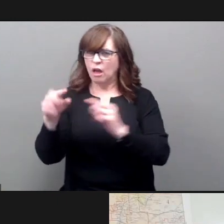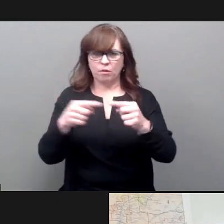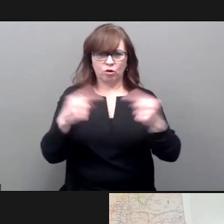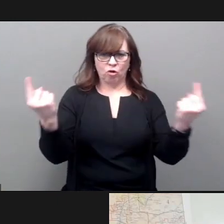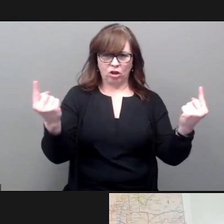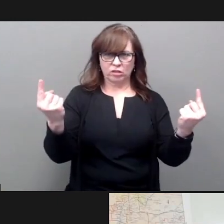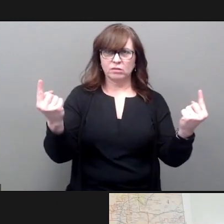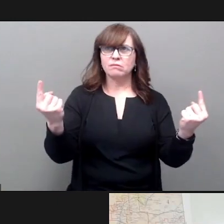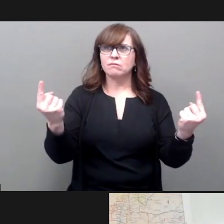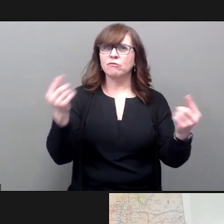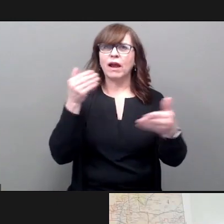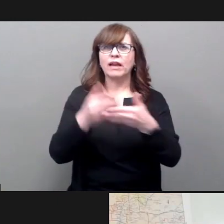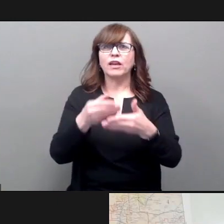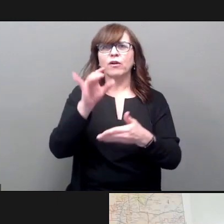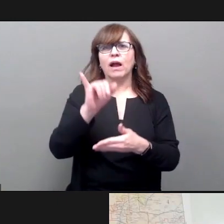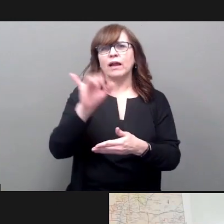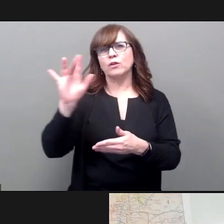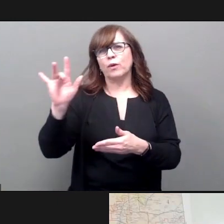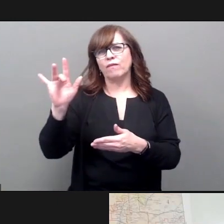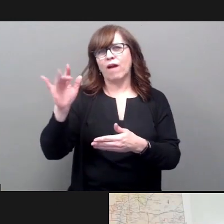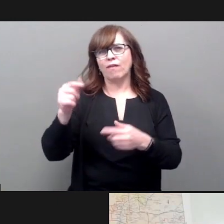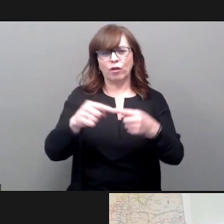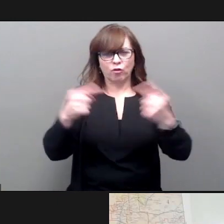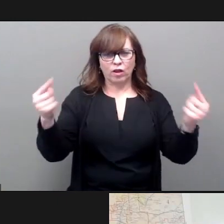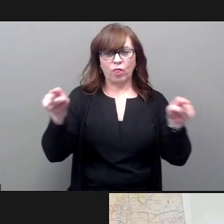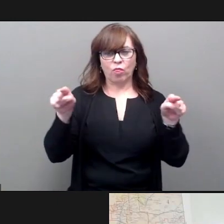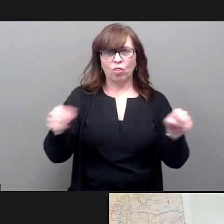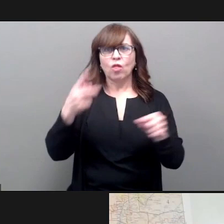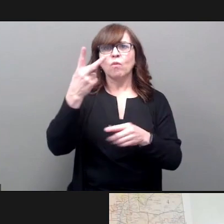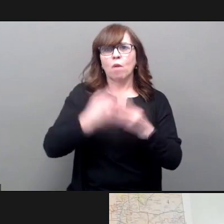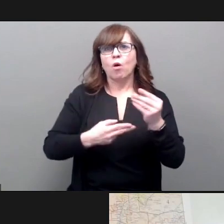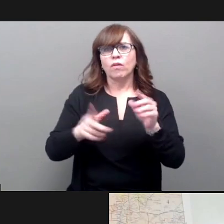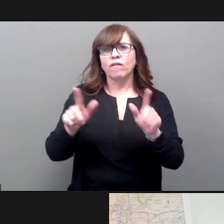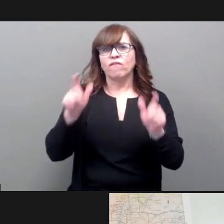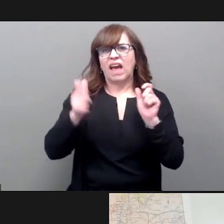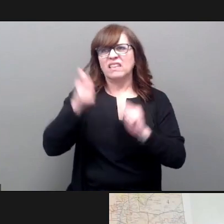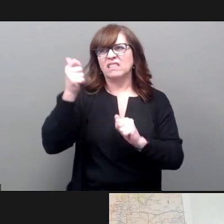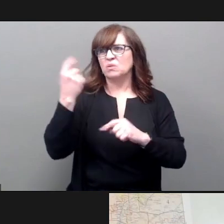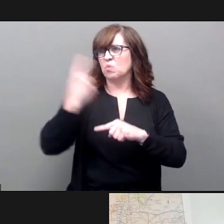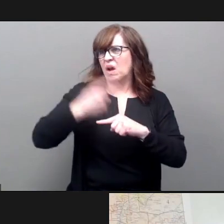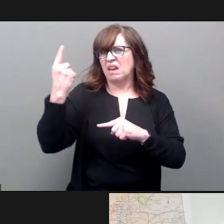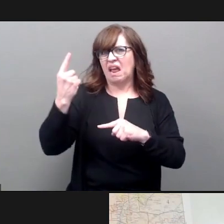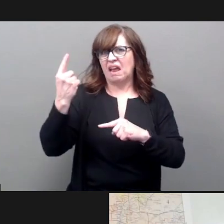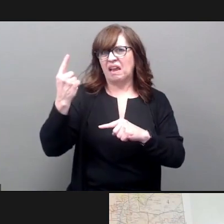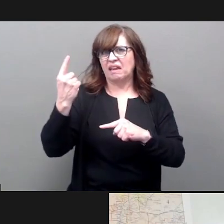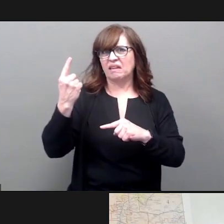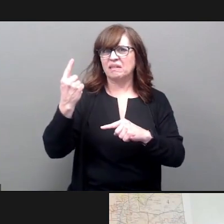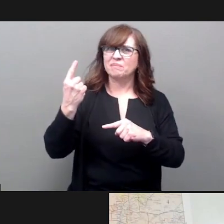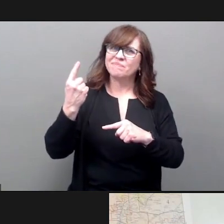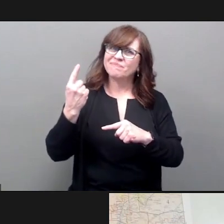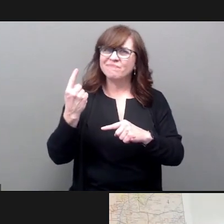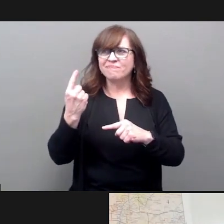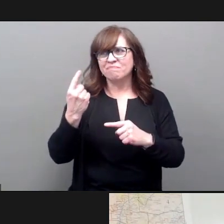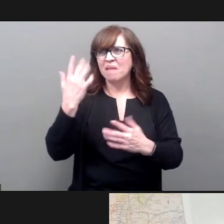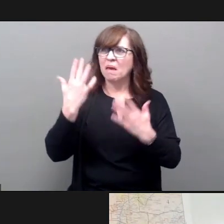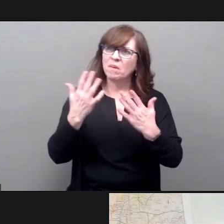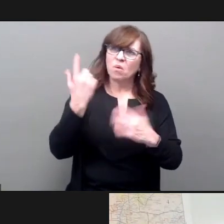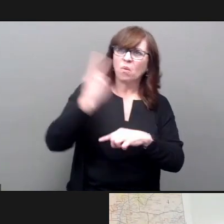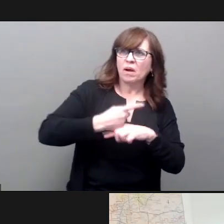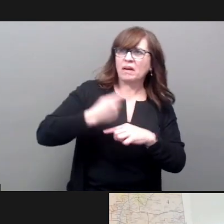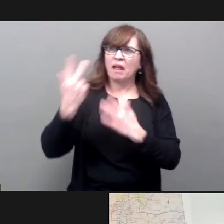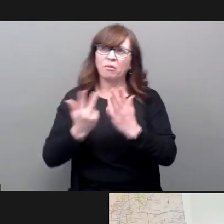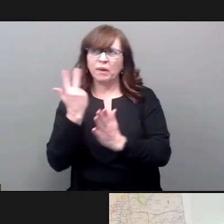I on I-25. They're the fastest, generally a day, a day and 3 hours at the